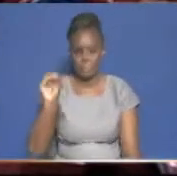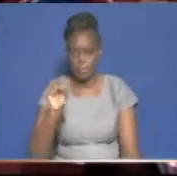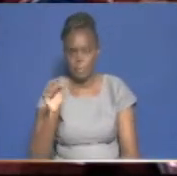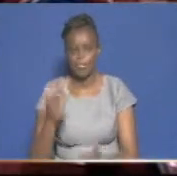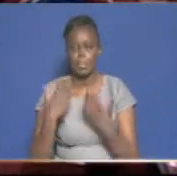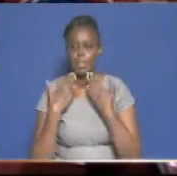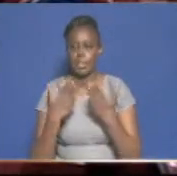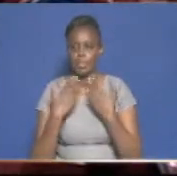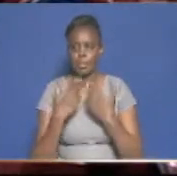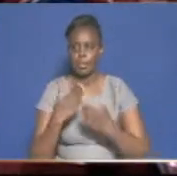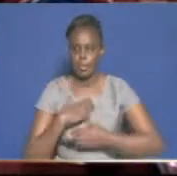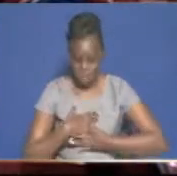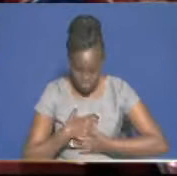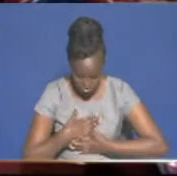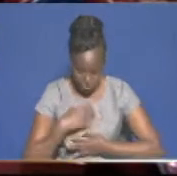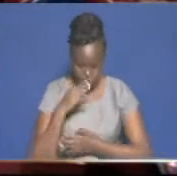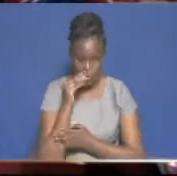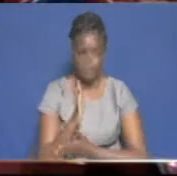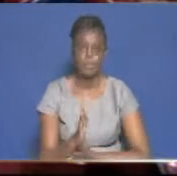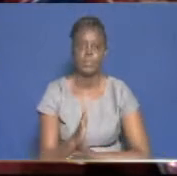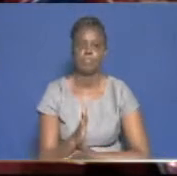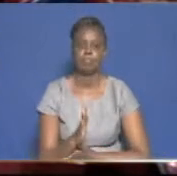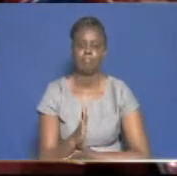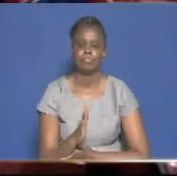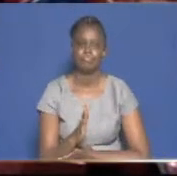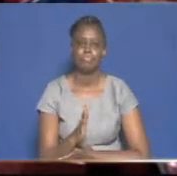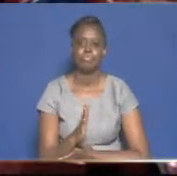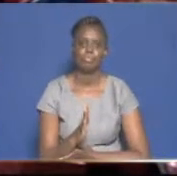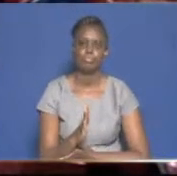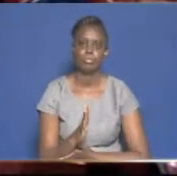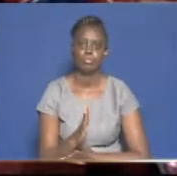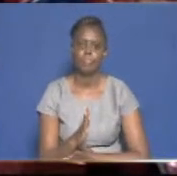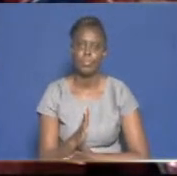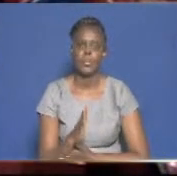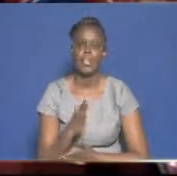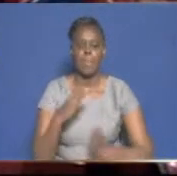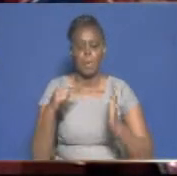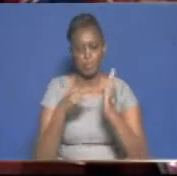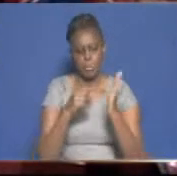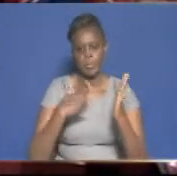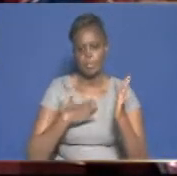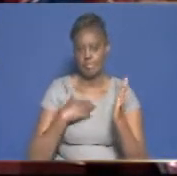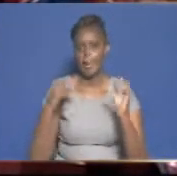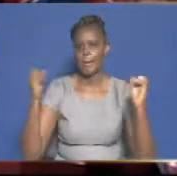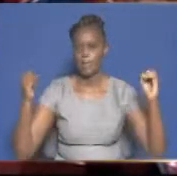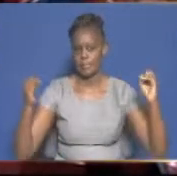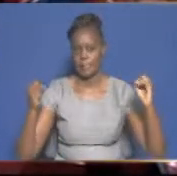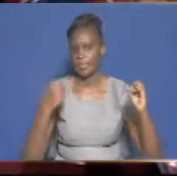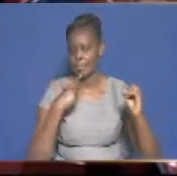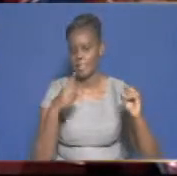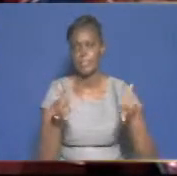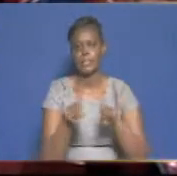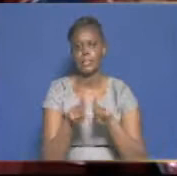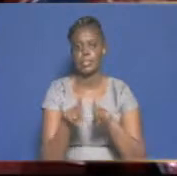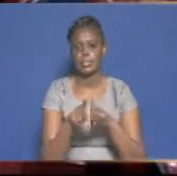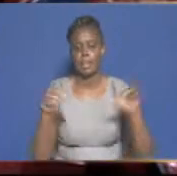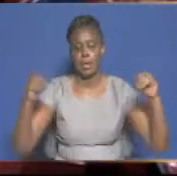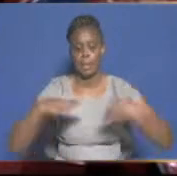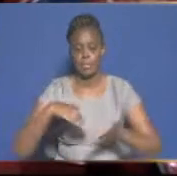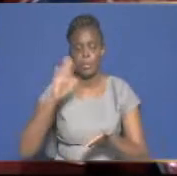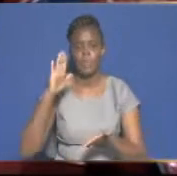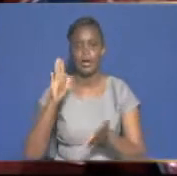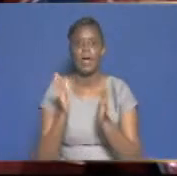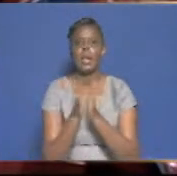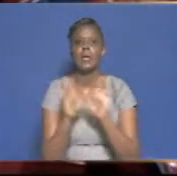Thank you, Honorable Speaker. Honorable Speaker, you've just said what I wanted to say. But for purposes of clarifications